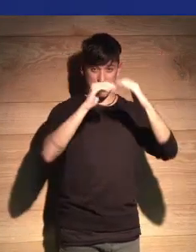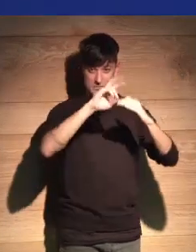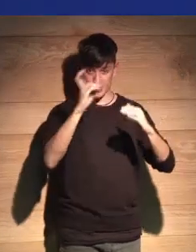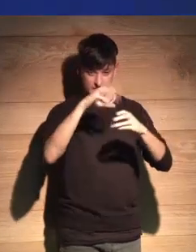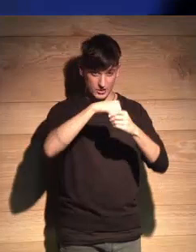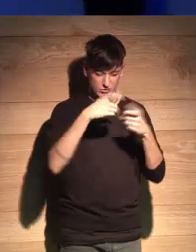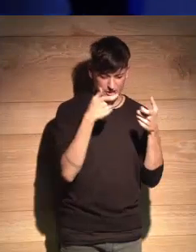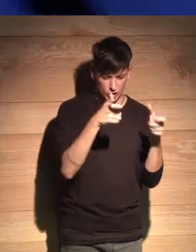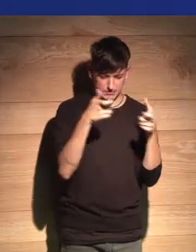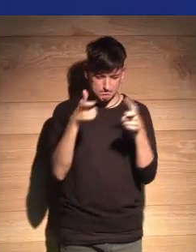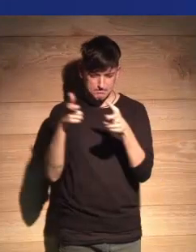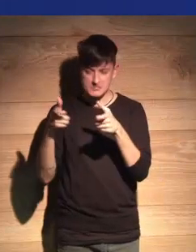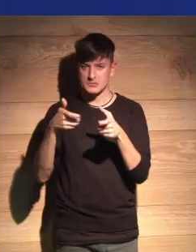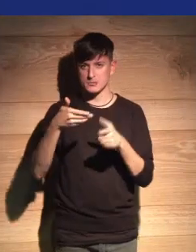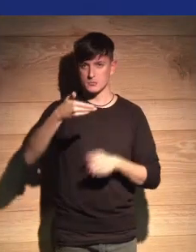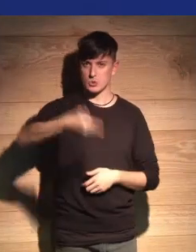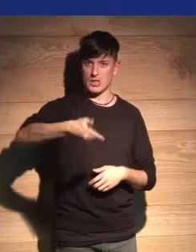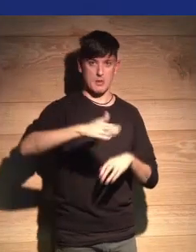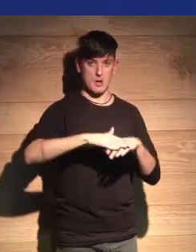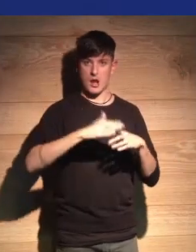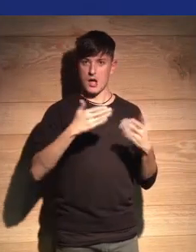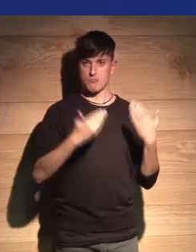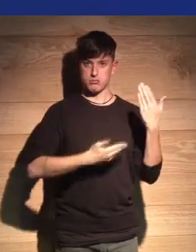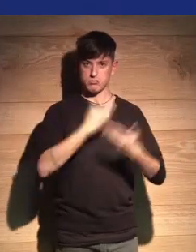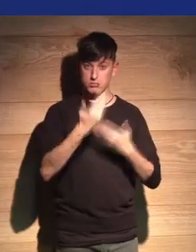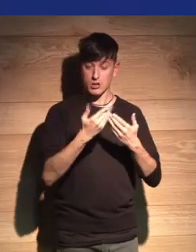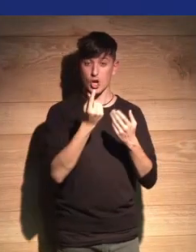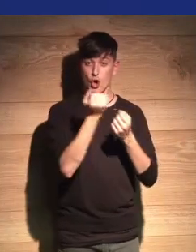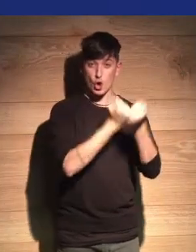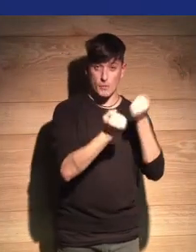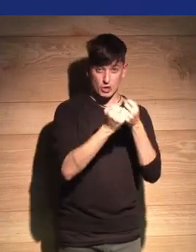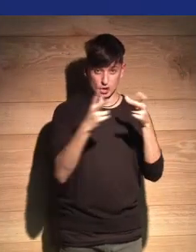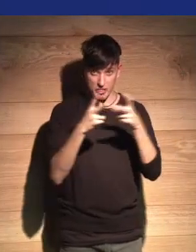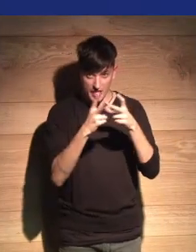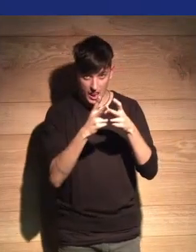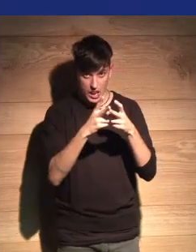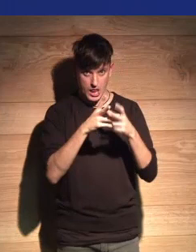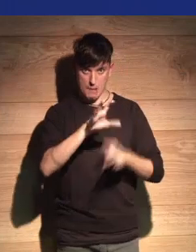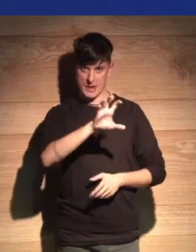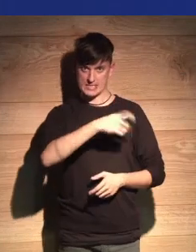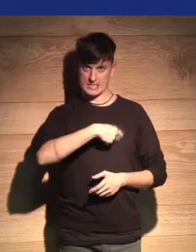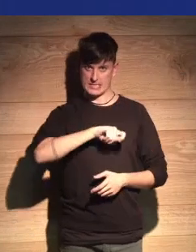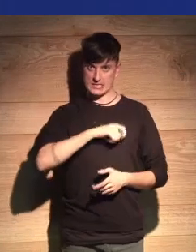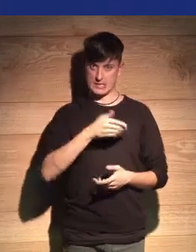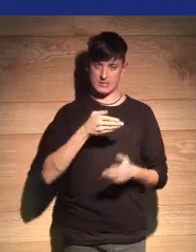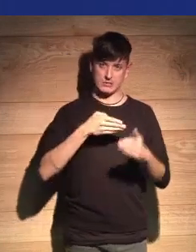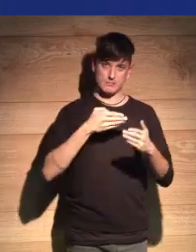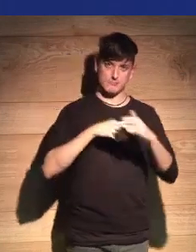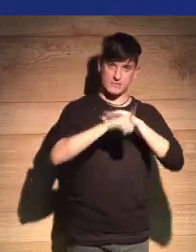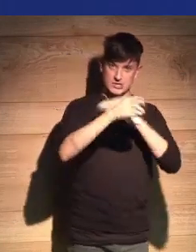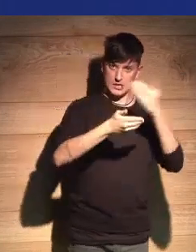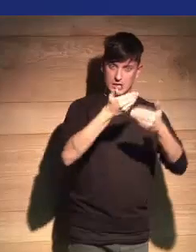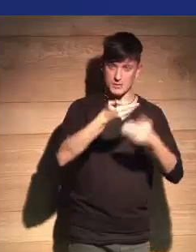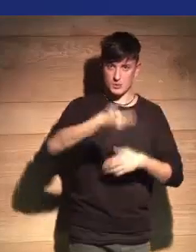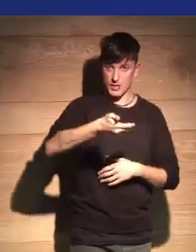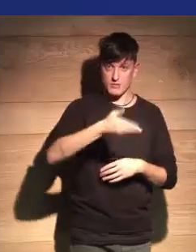is increasing. But we need equality in these sectors for economic progress in our country.